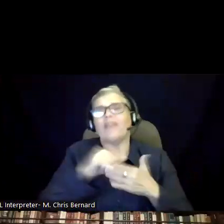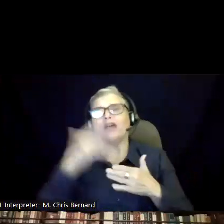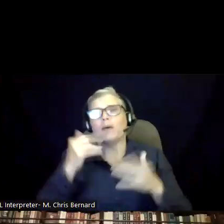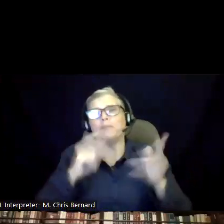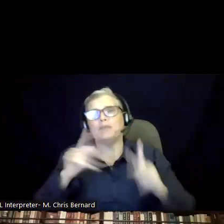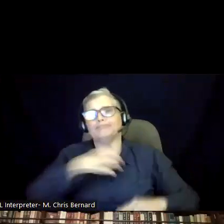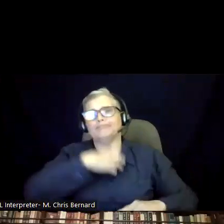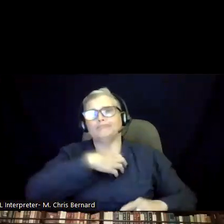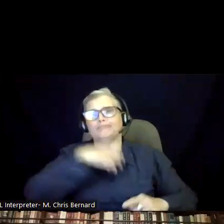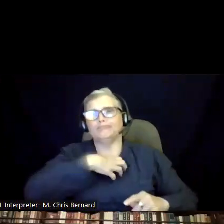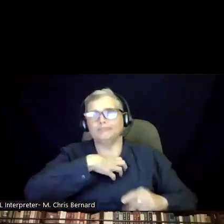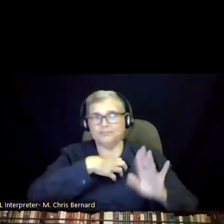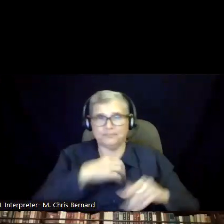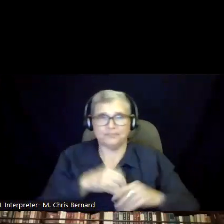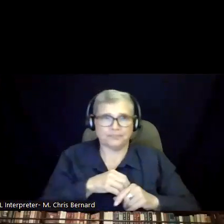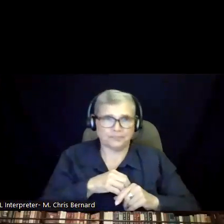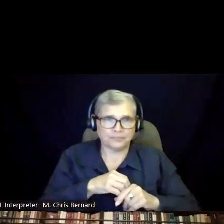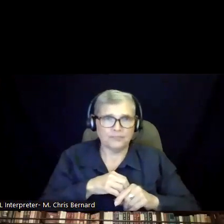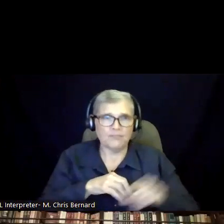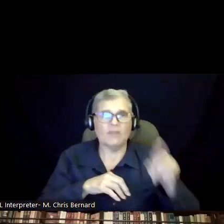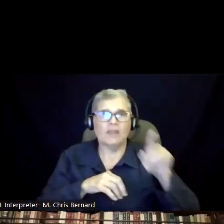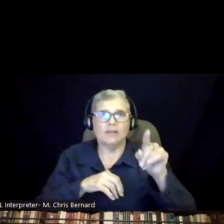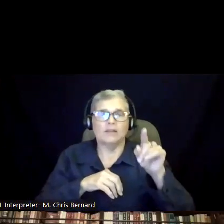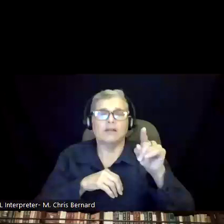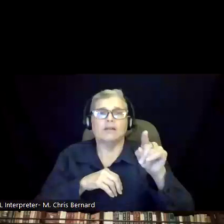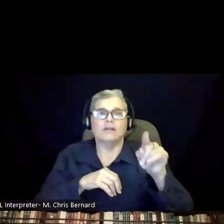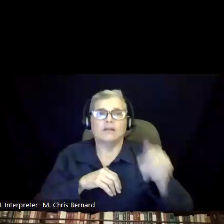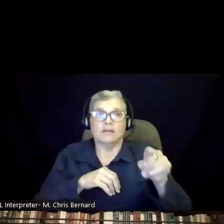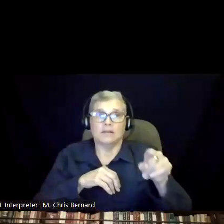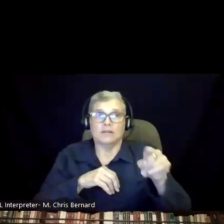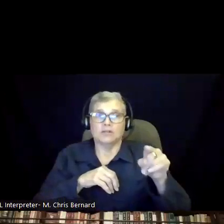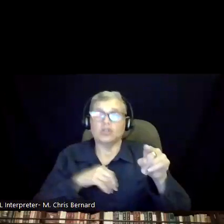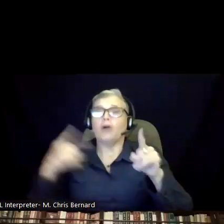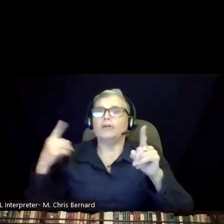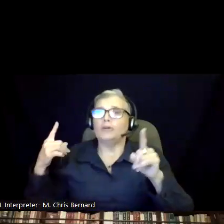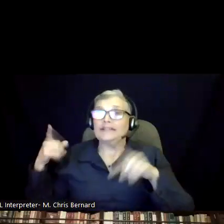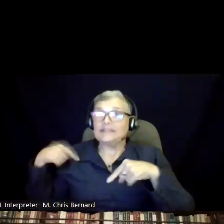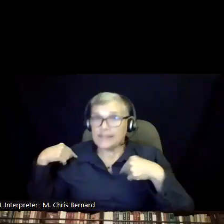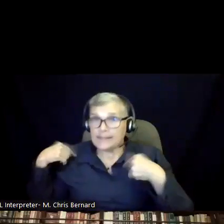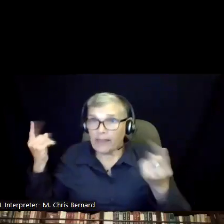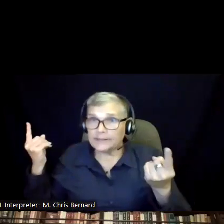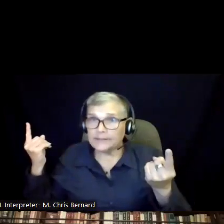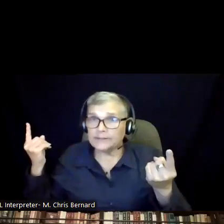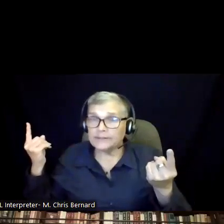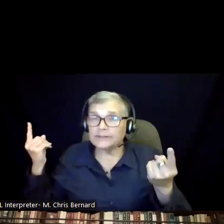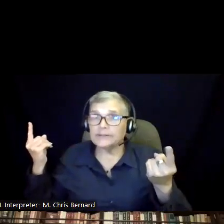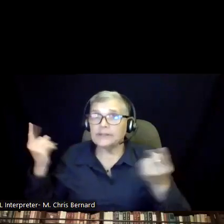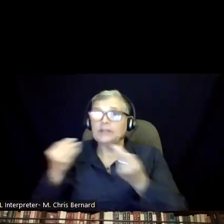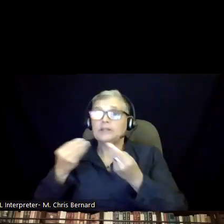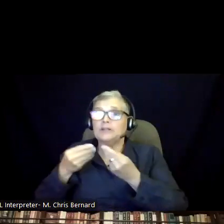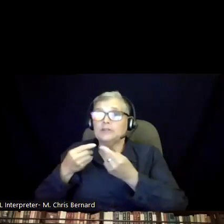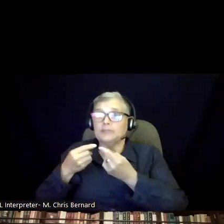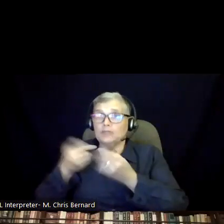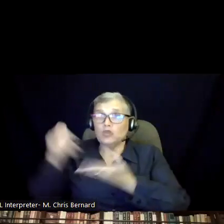is the modern criticisms of the model have been rising since it was written down,